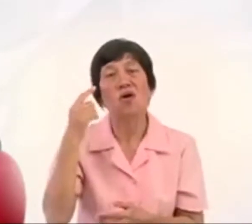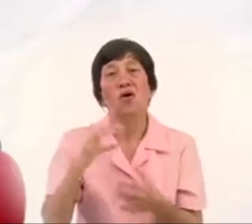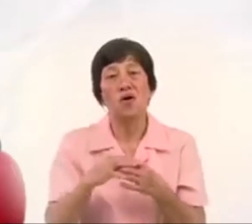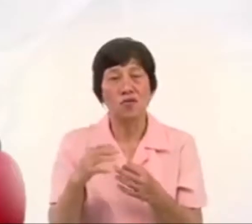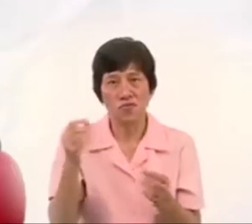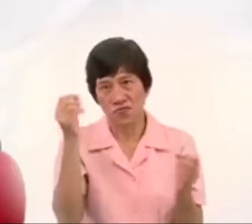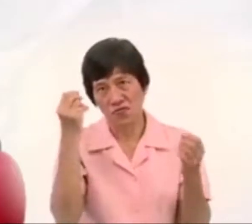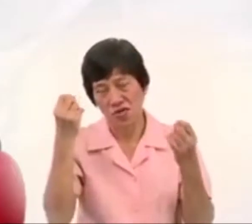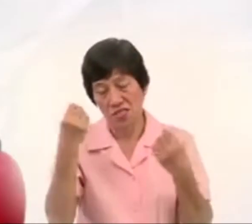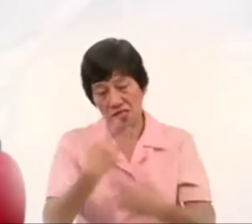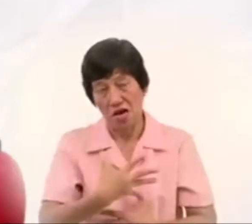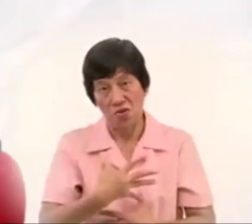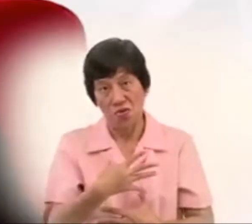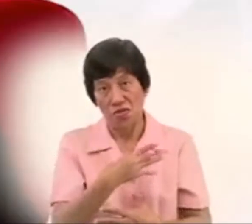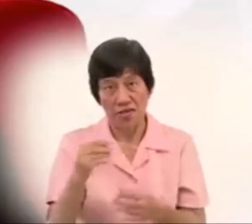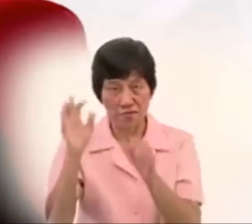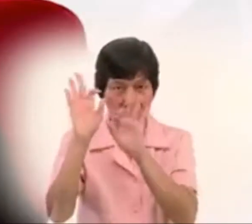fear?